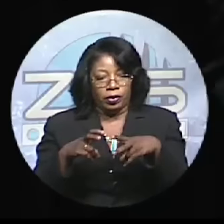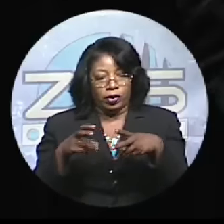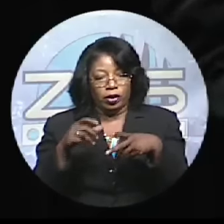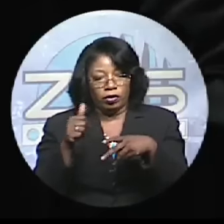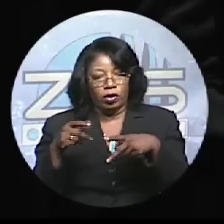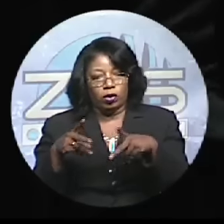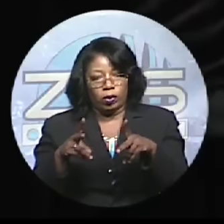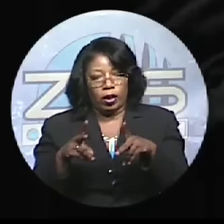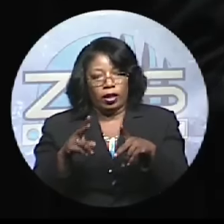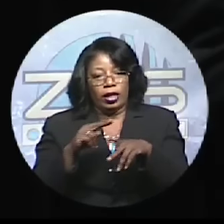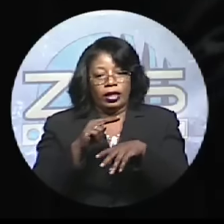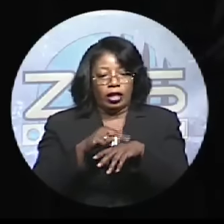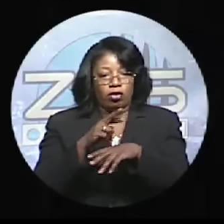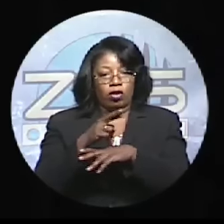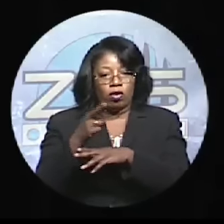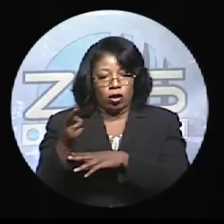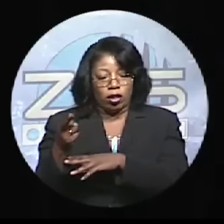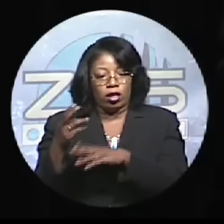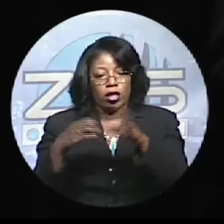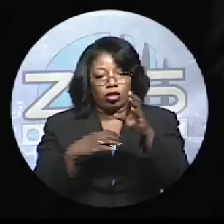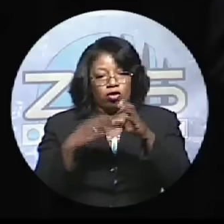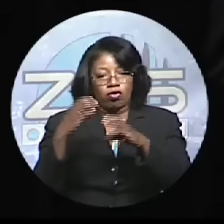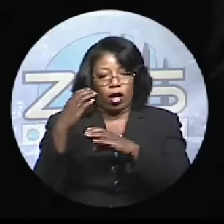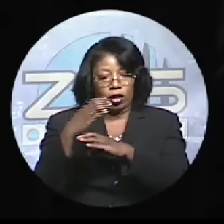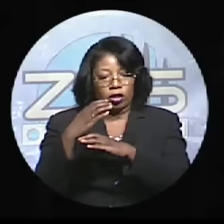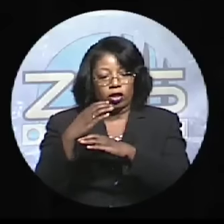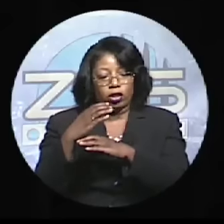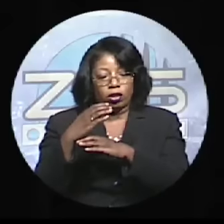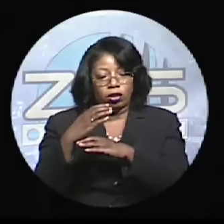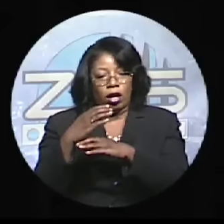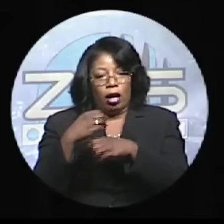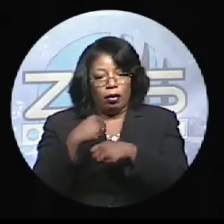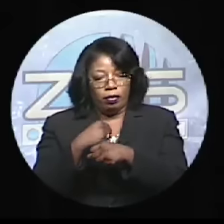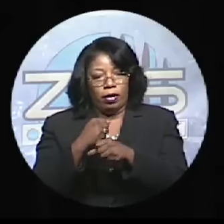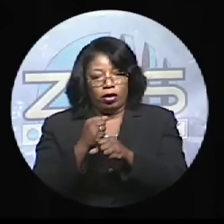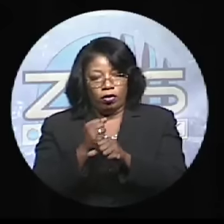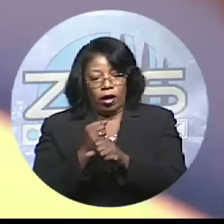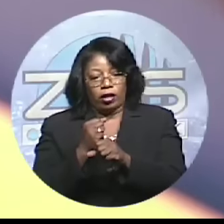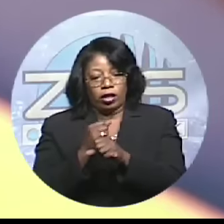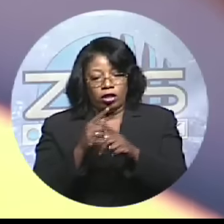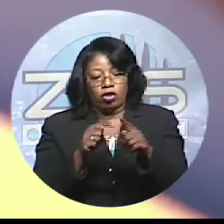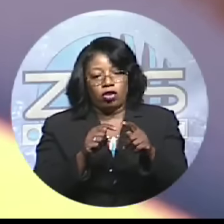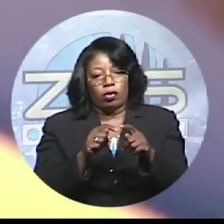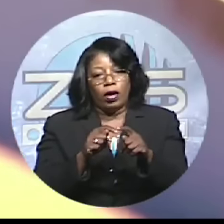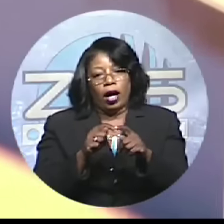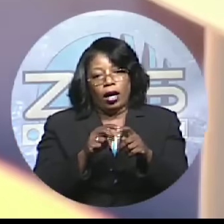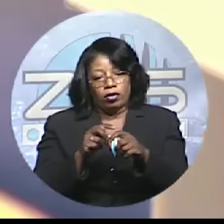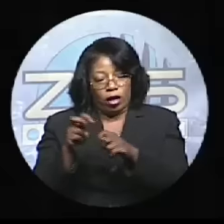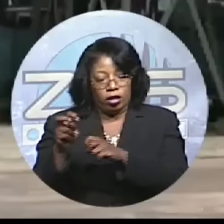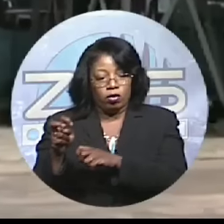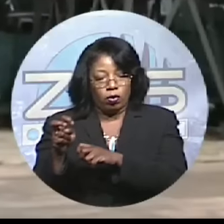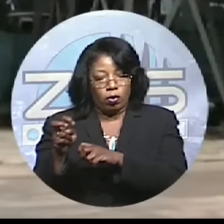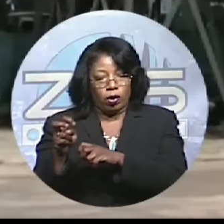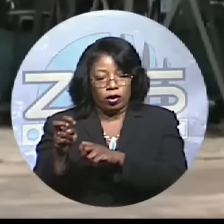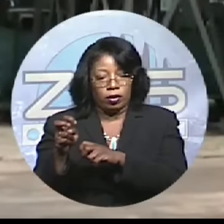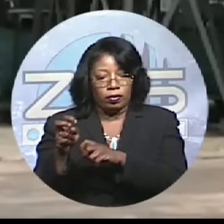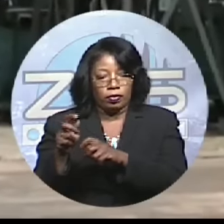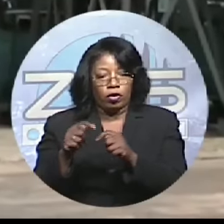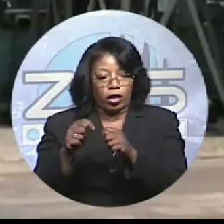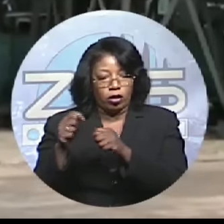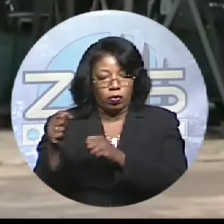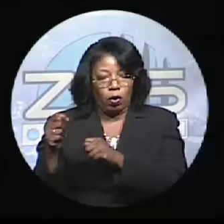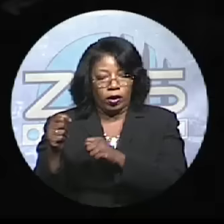natural resources, infrastructure, manufacturing, real estate, transport, telecommunications, energies, stem